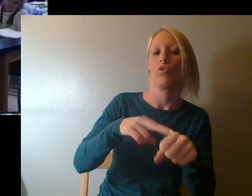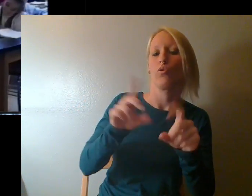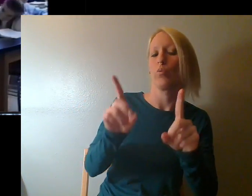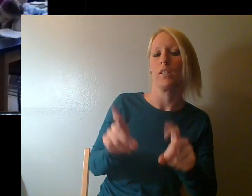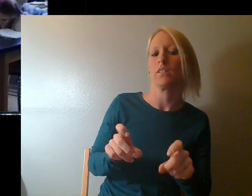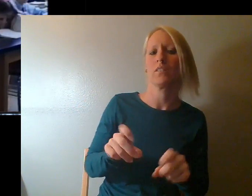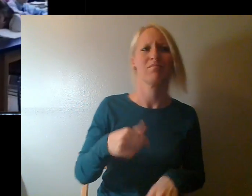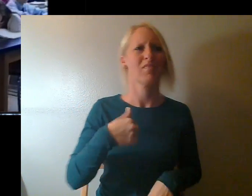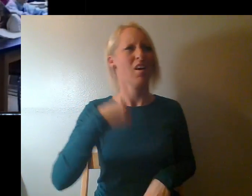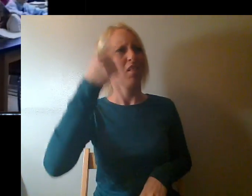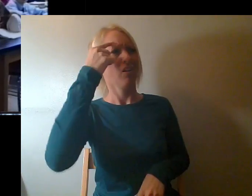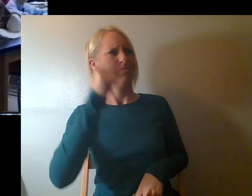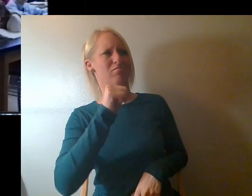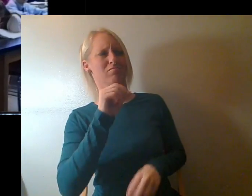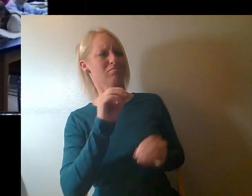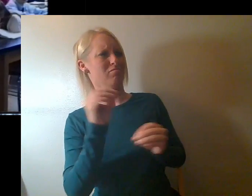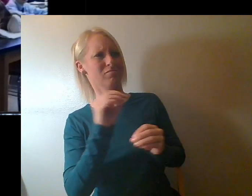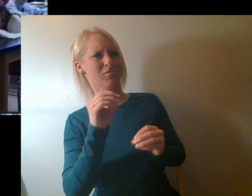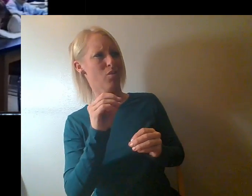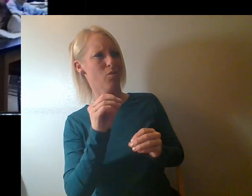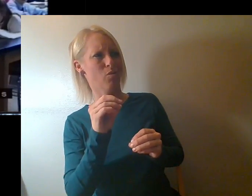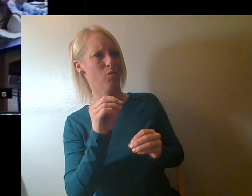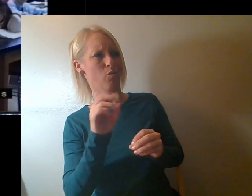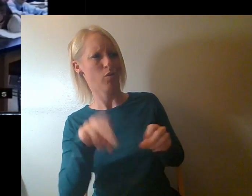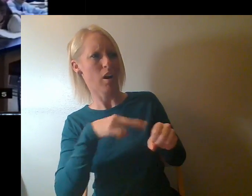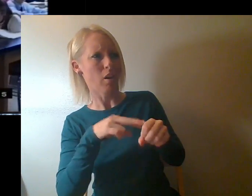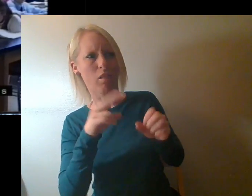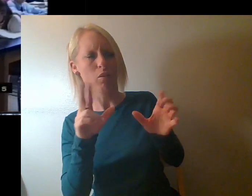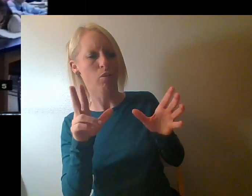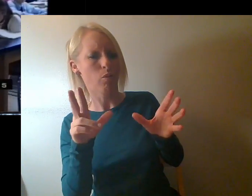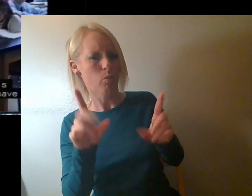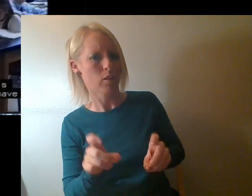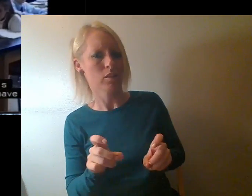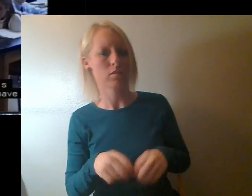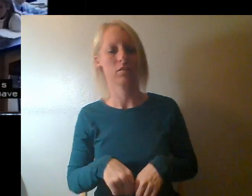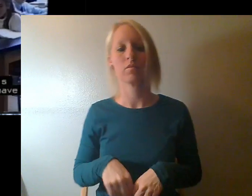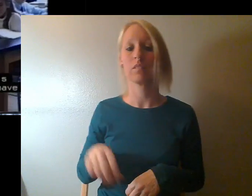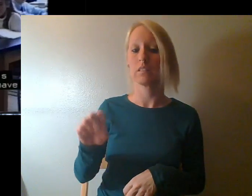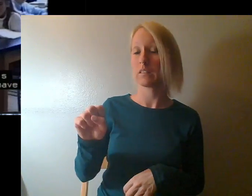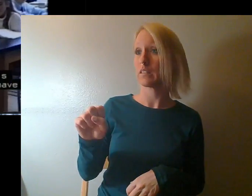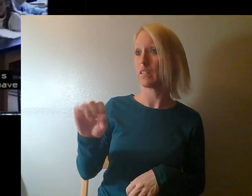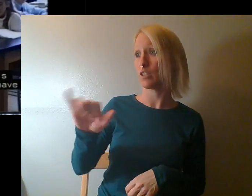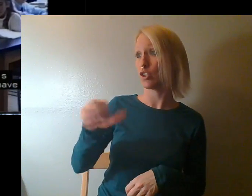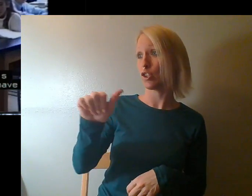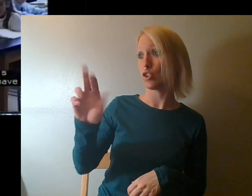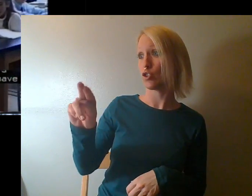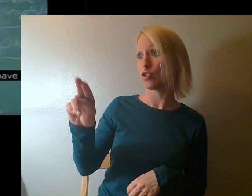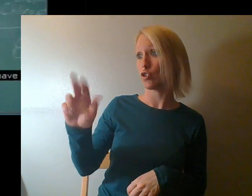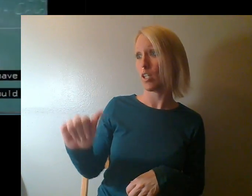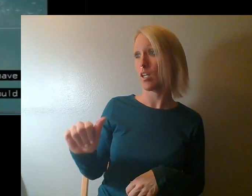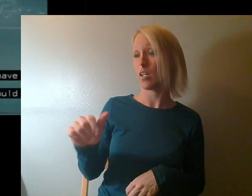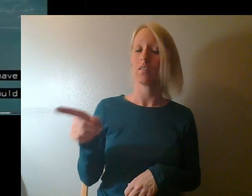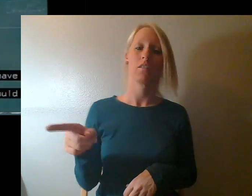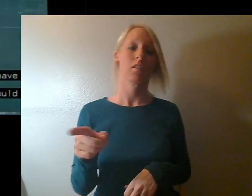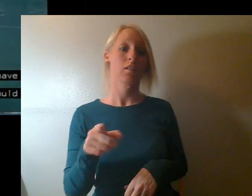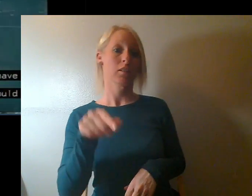too. Jenna? Is it going to be on this stuff right here that you have on the board? It would be